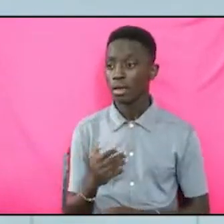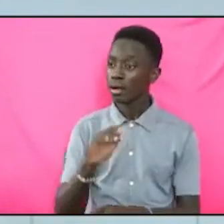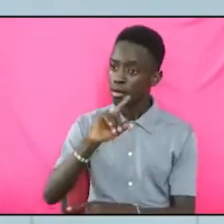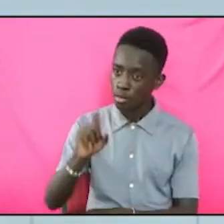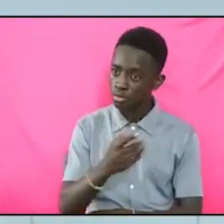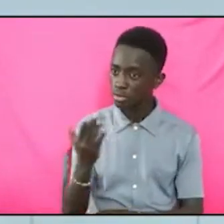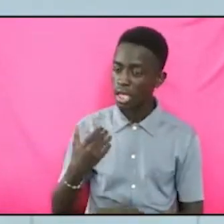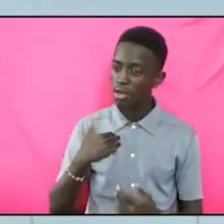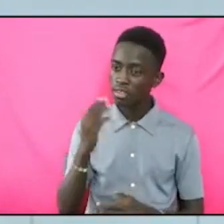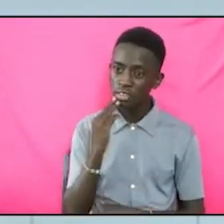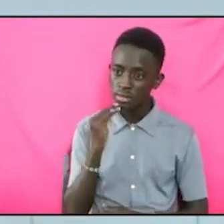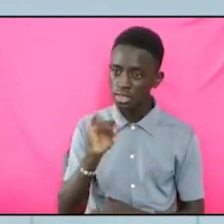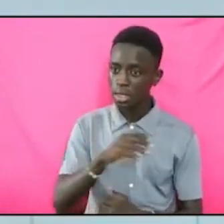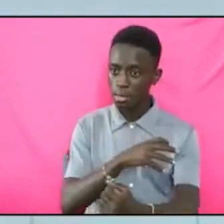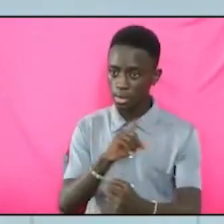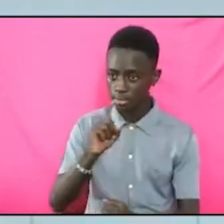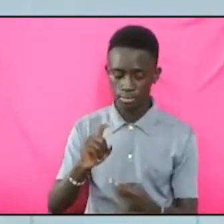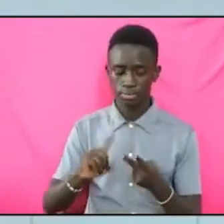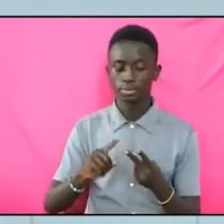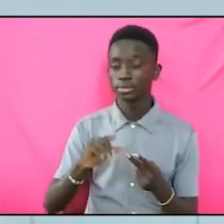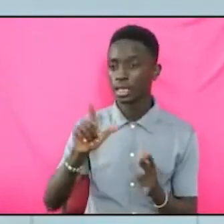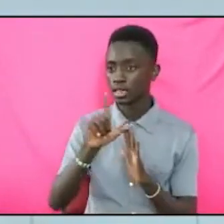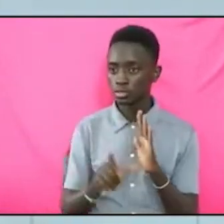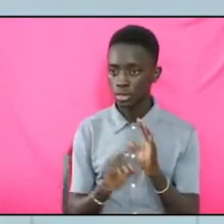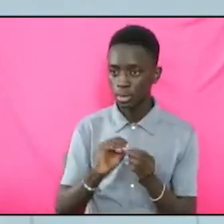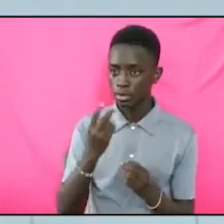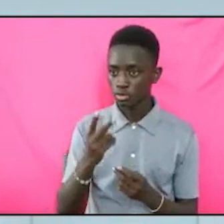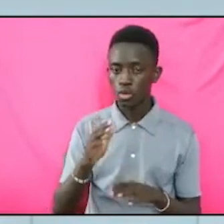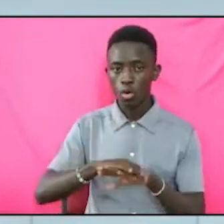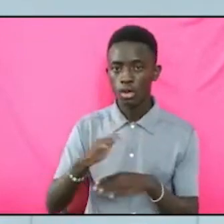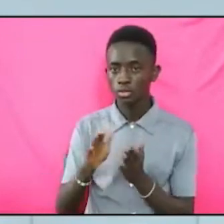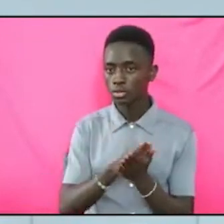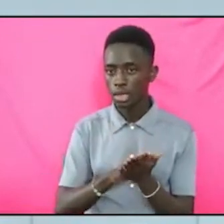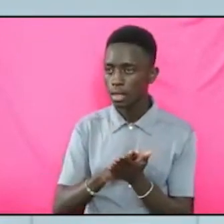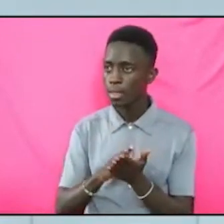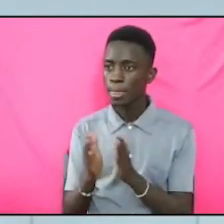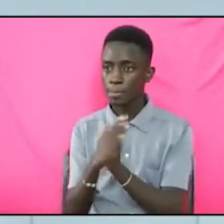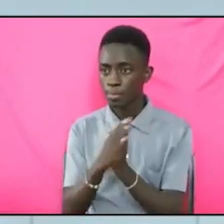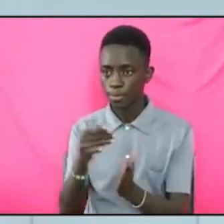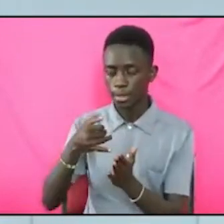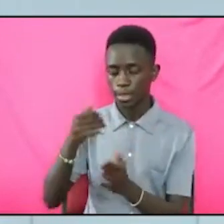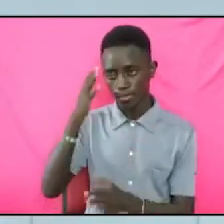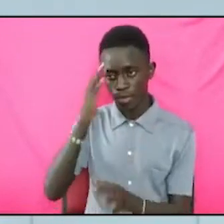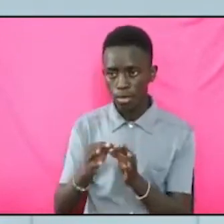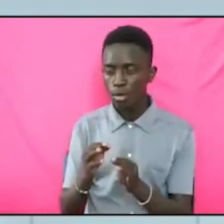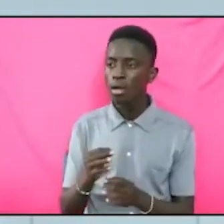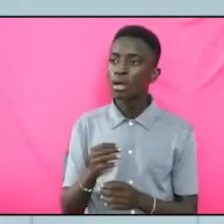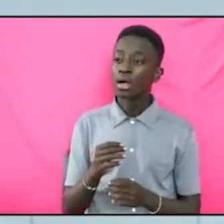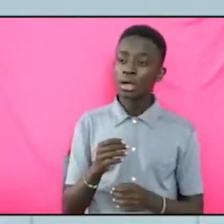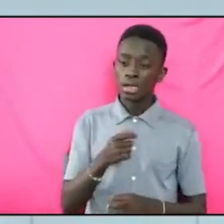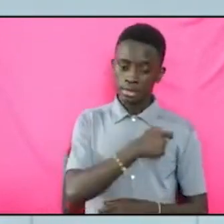power? Lesson number two on faithfulness. Agents of transformation hold on to